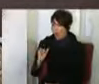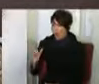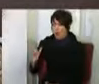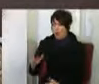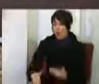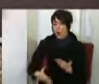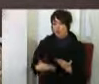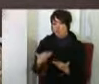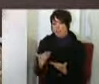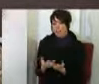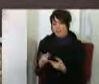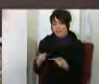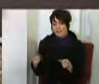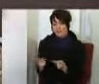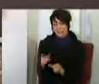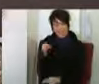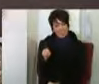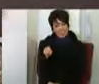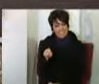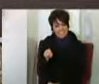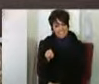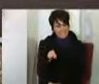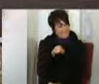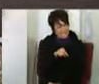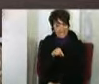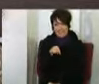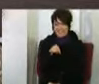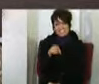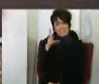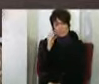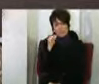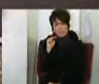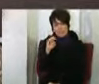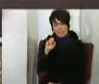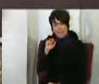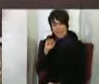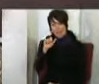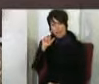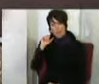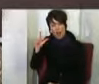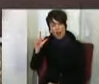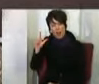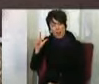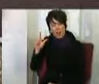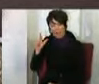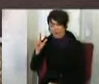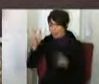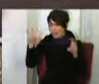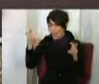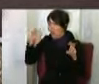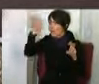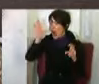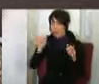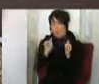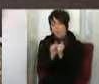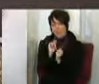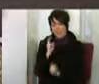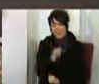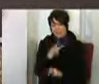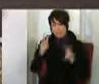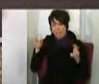that notion that this is Emmanuel. This is God with us